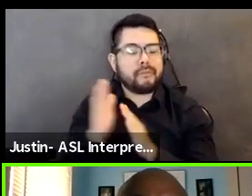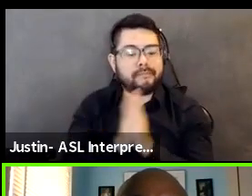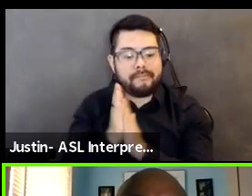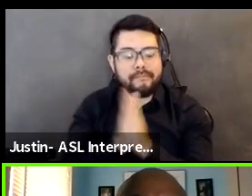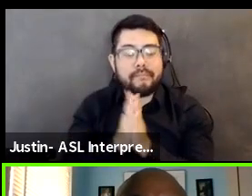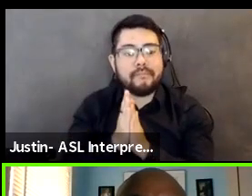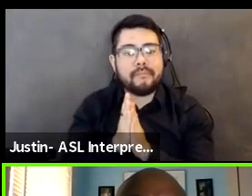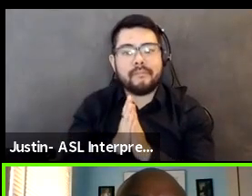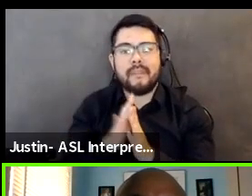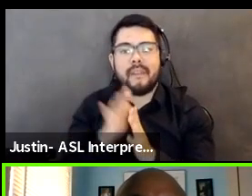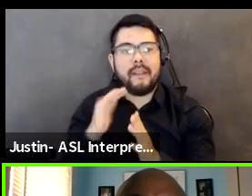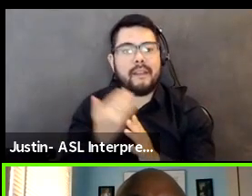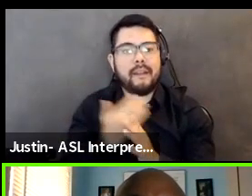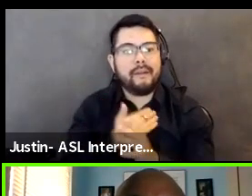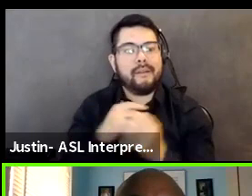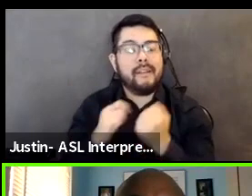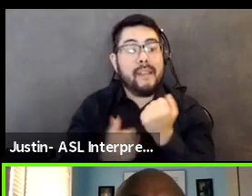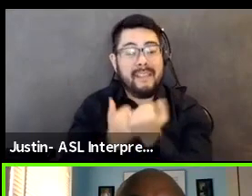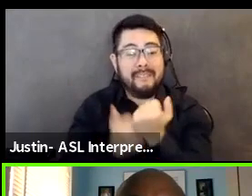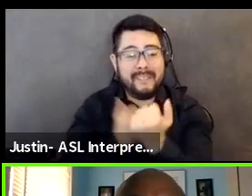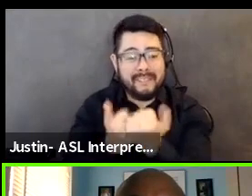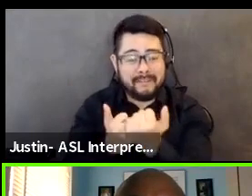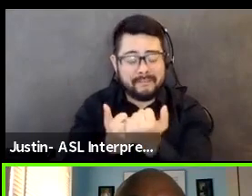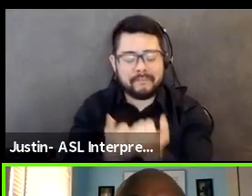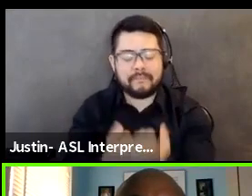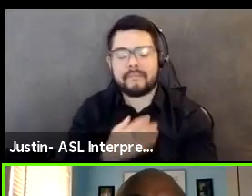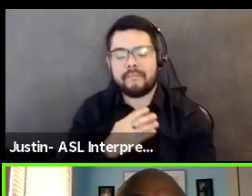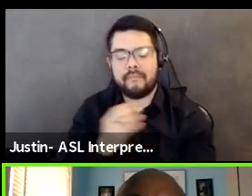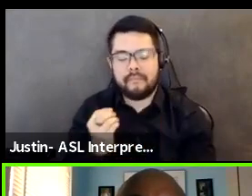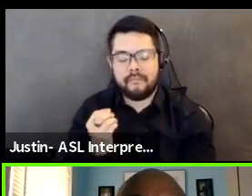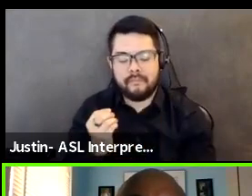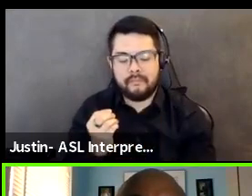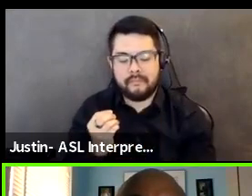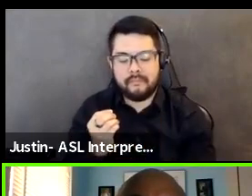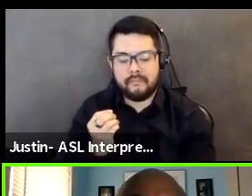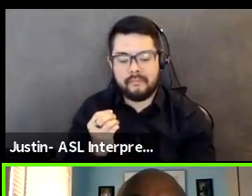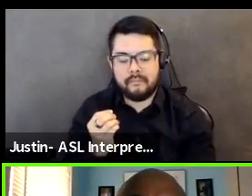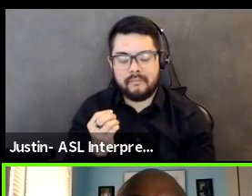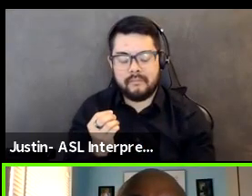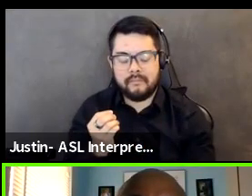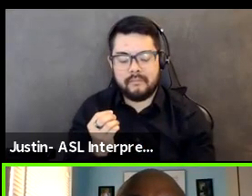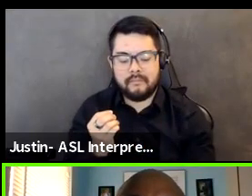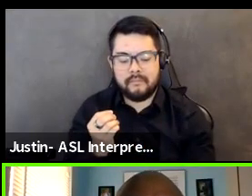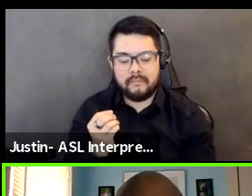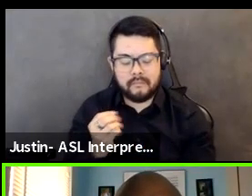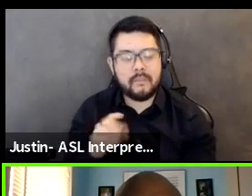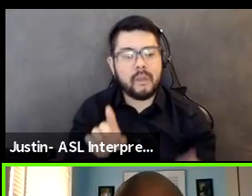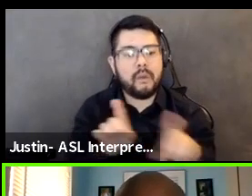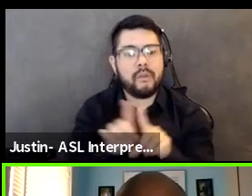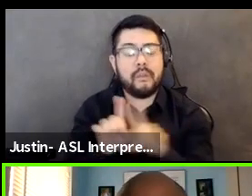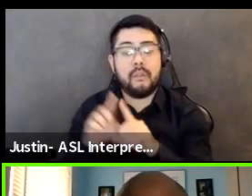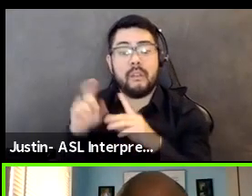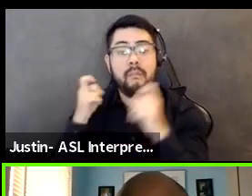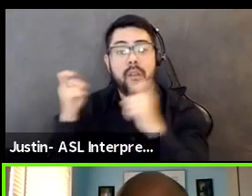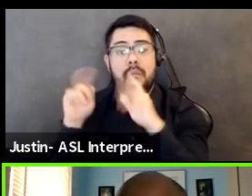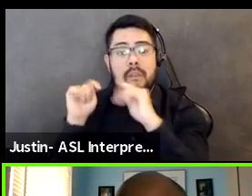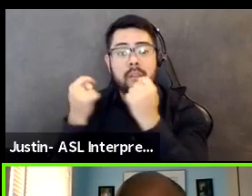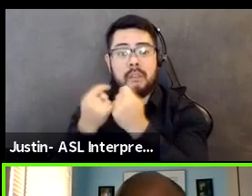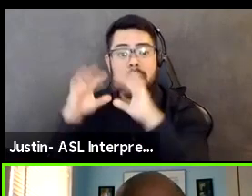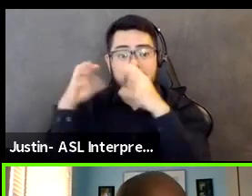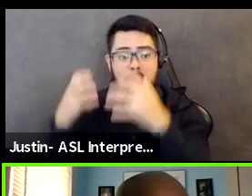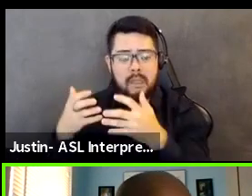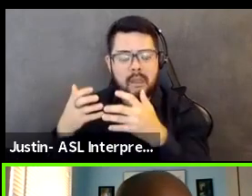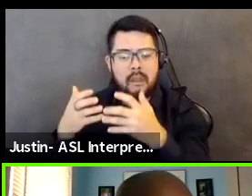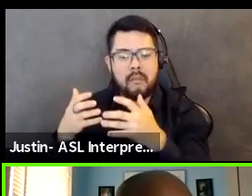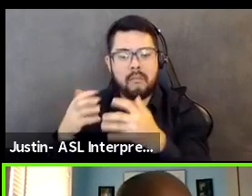quiet advocacy that's going on and um but at the same time you know management you know it